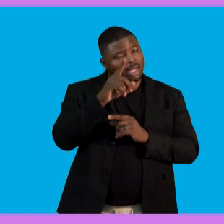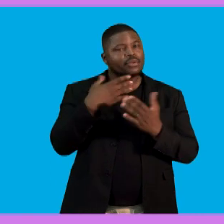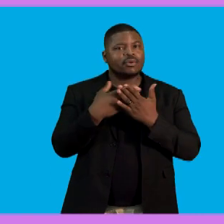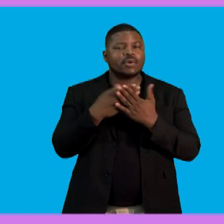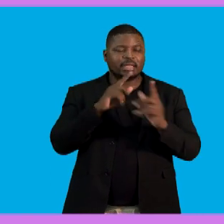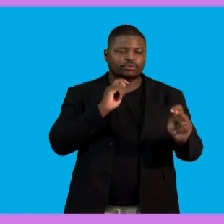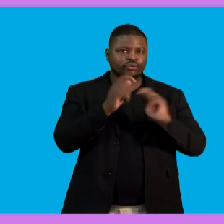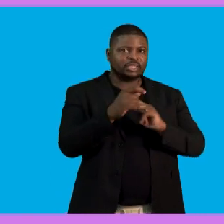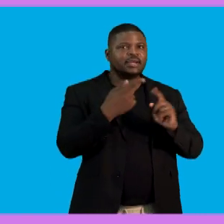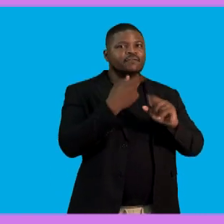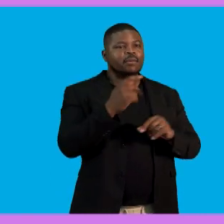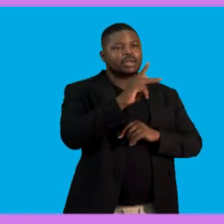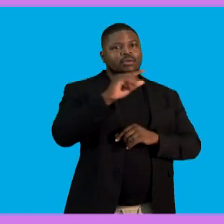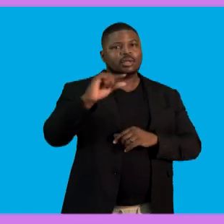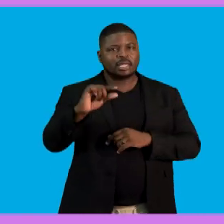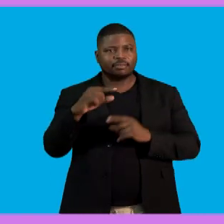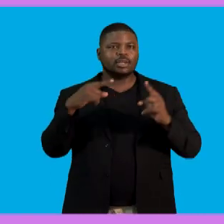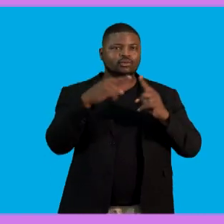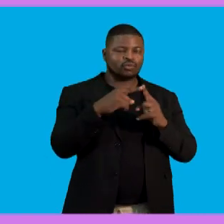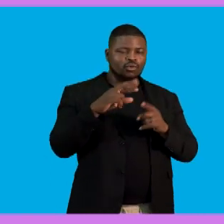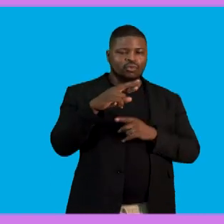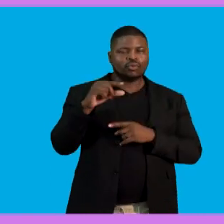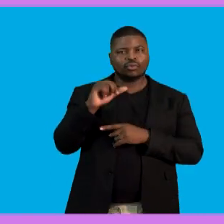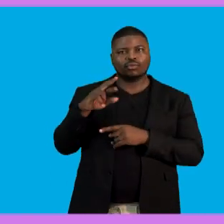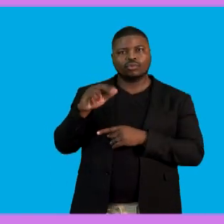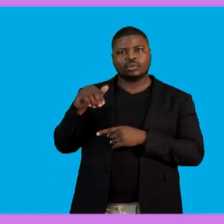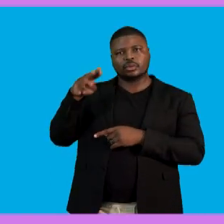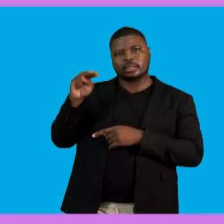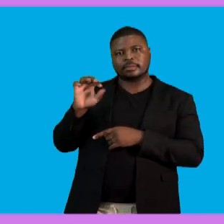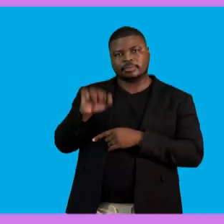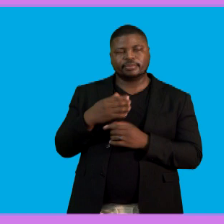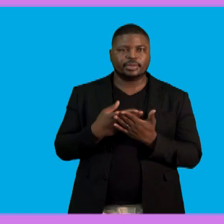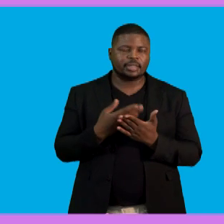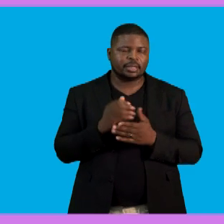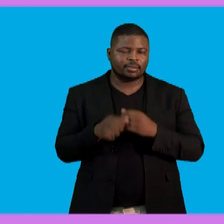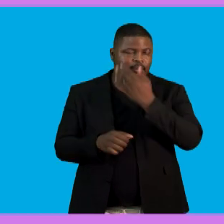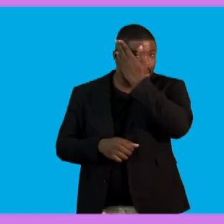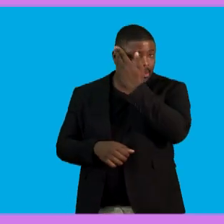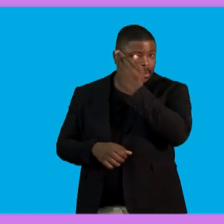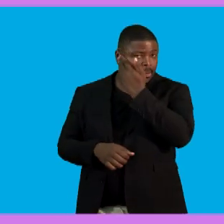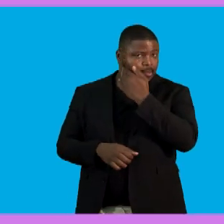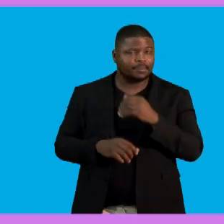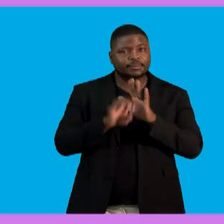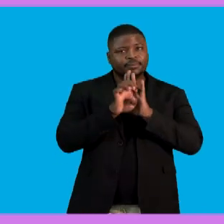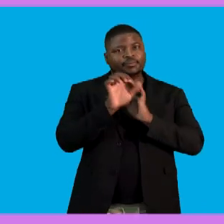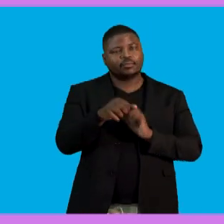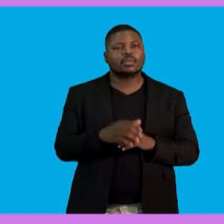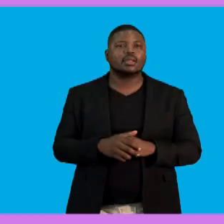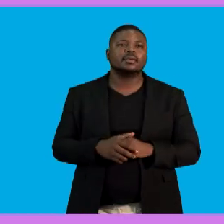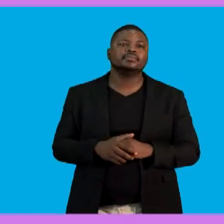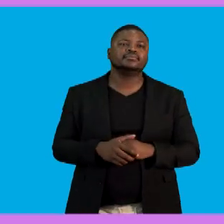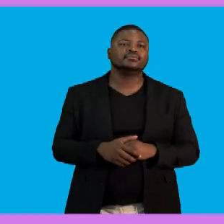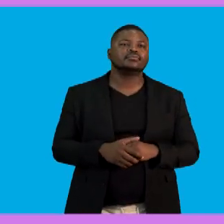kilograms to grams. So what do we start with? We'll start by taking it to the known, then we go to the unknown. For an example, we